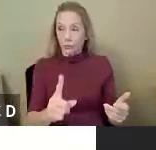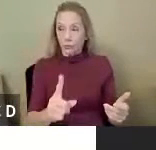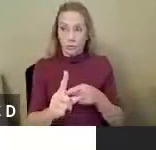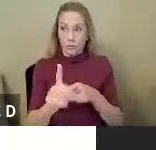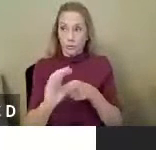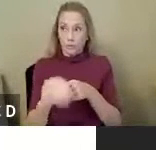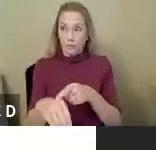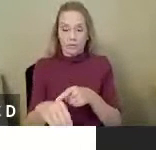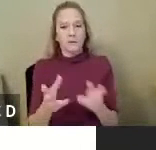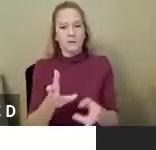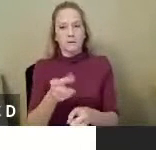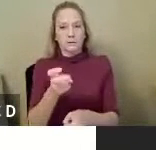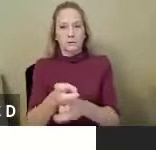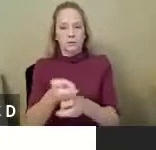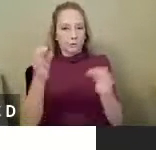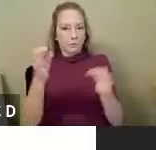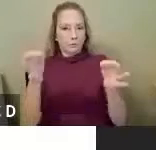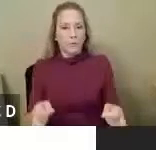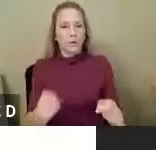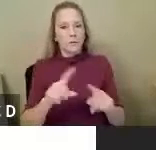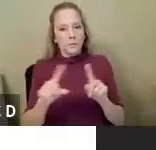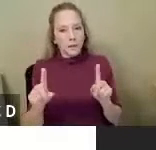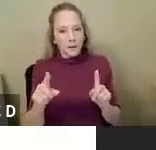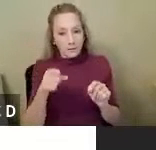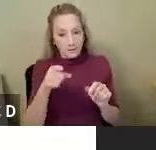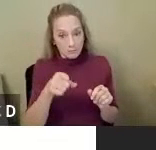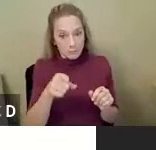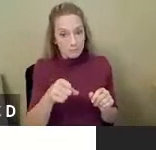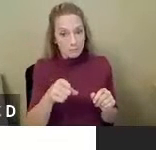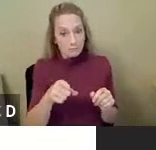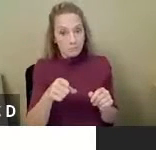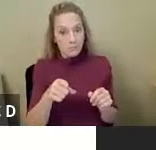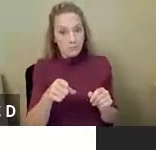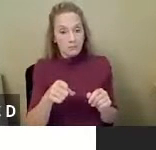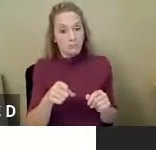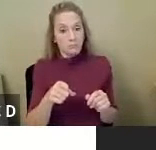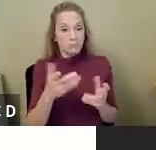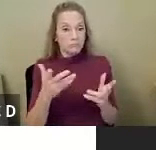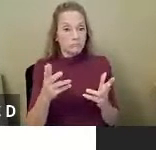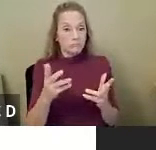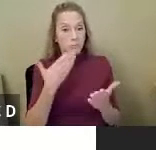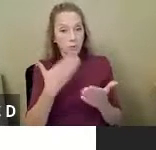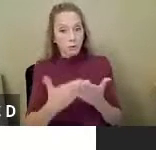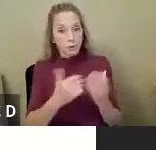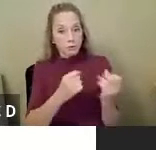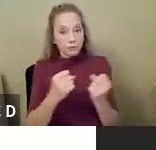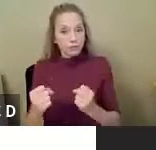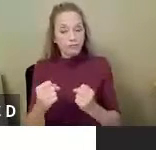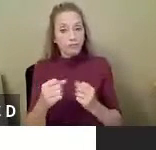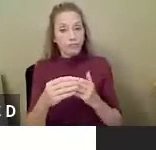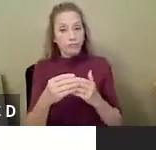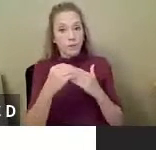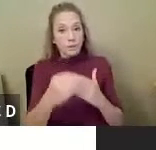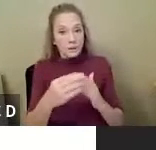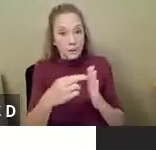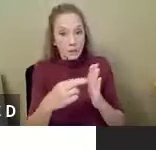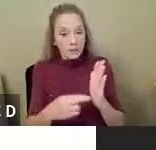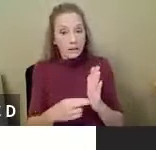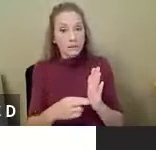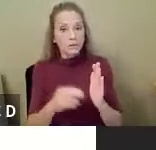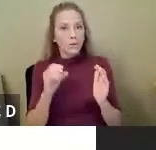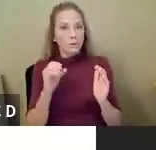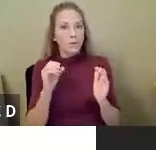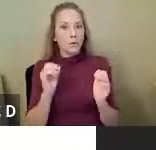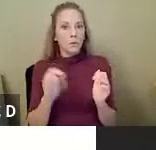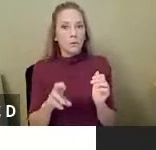opinion, but are these kind of firm guidance, or are these meaning that they're non-negotiable at the point